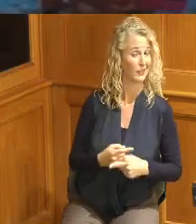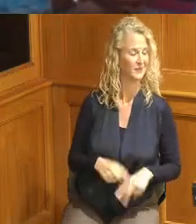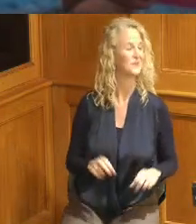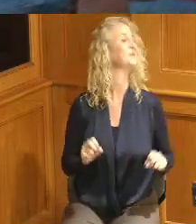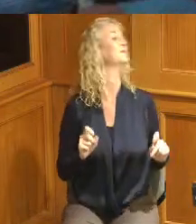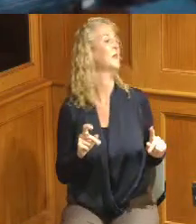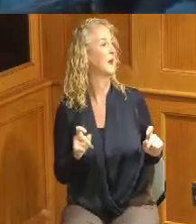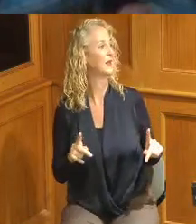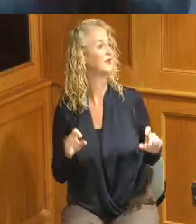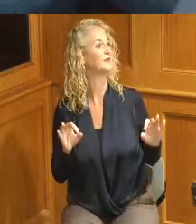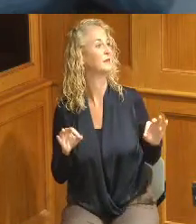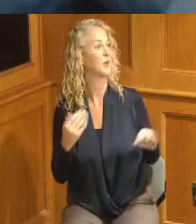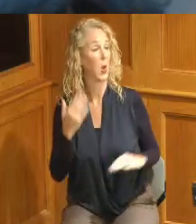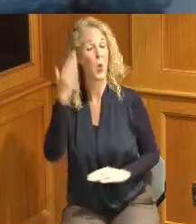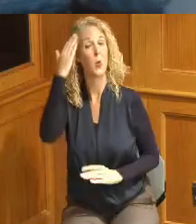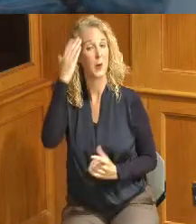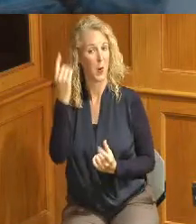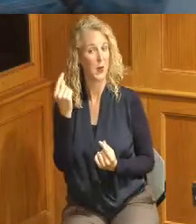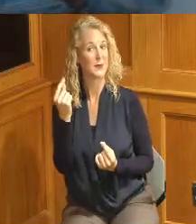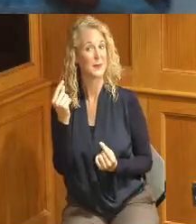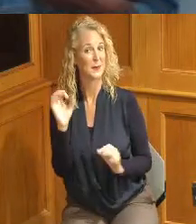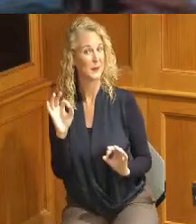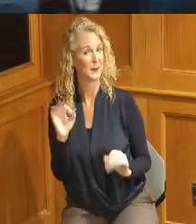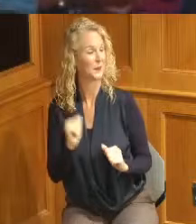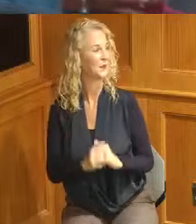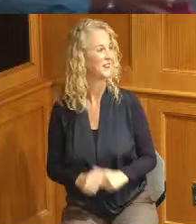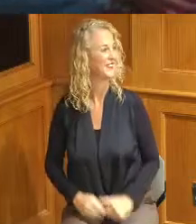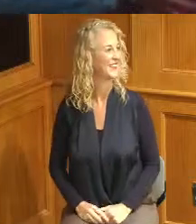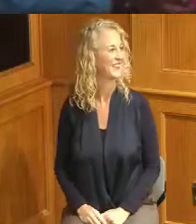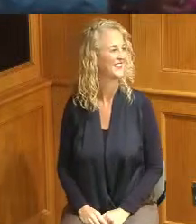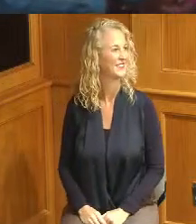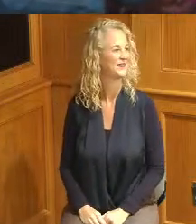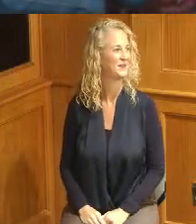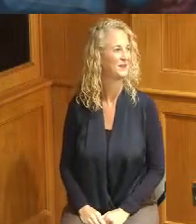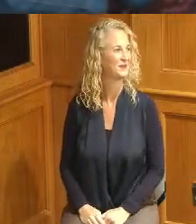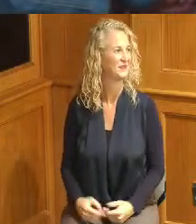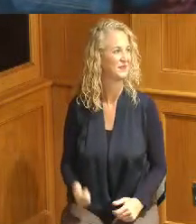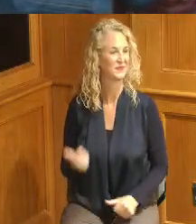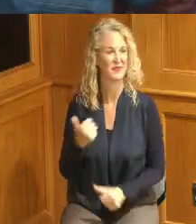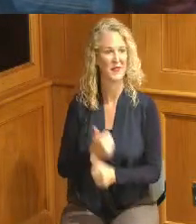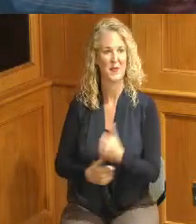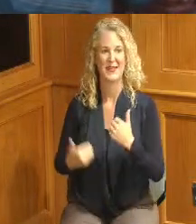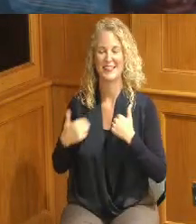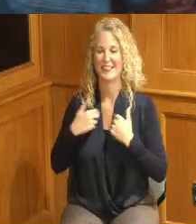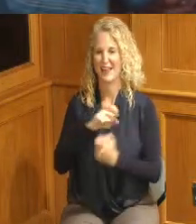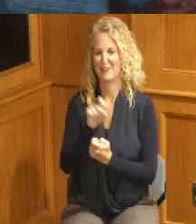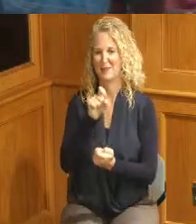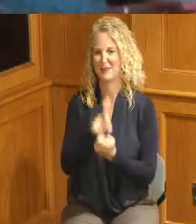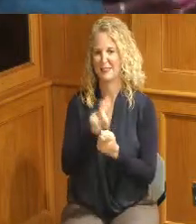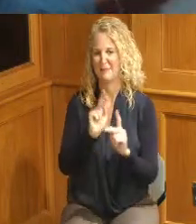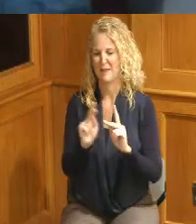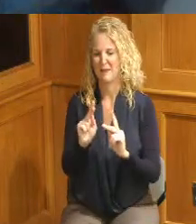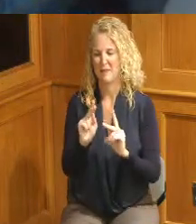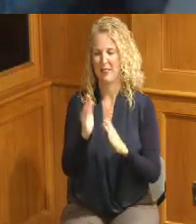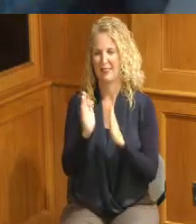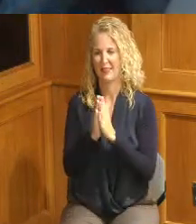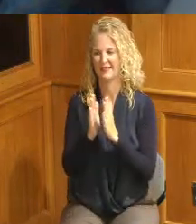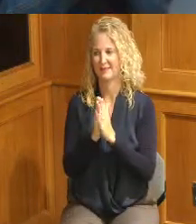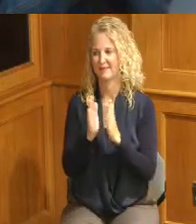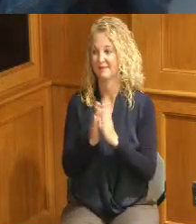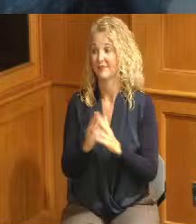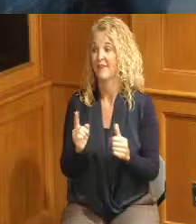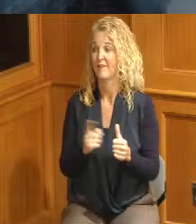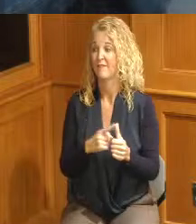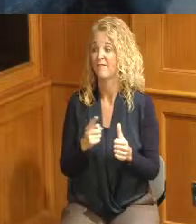got Does that work? We know how to do this. Does that work? All right. Well, we each have right. champions to read. So the first